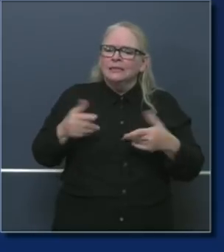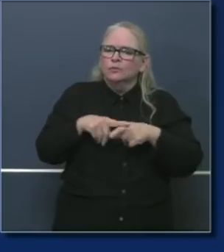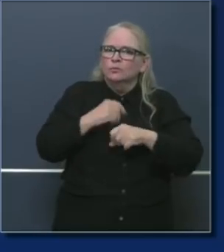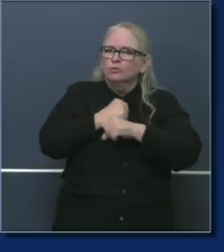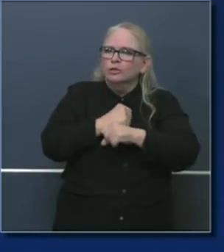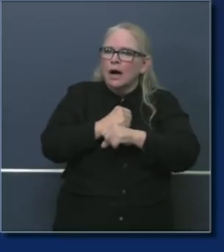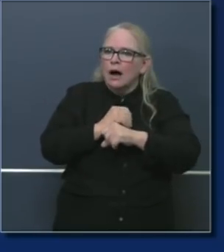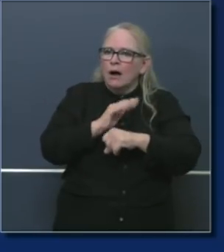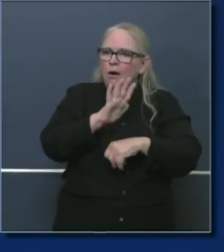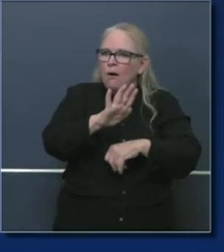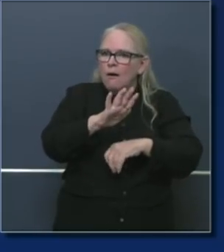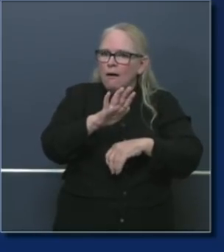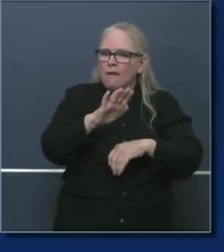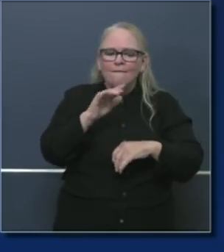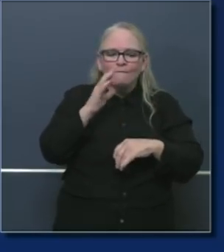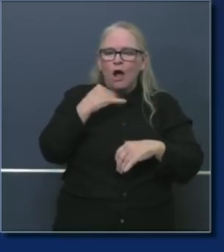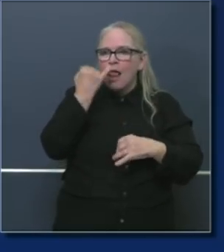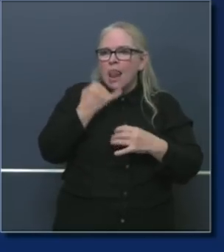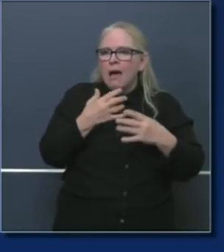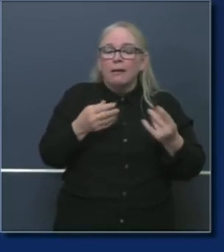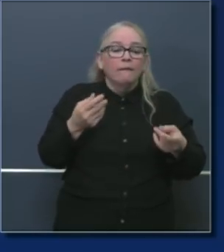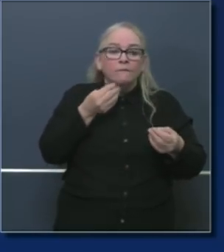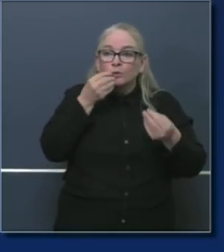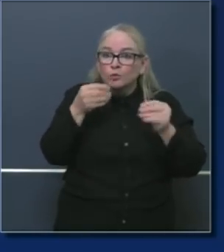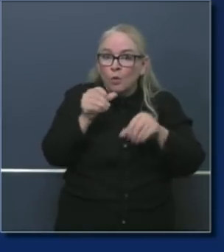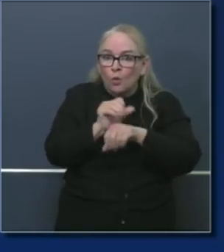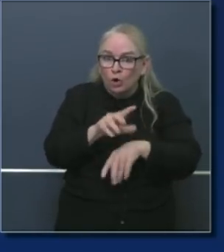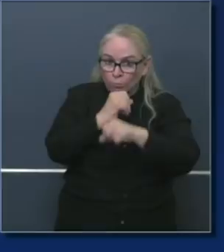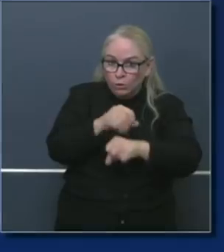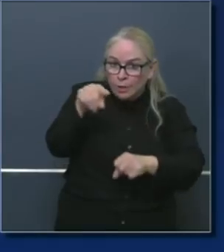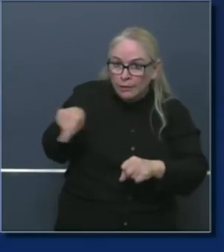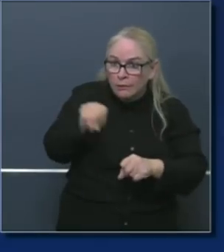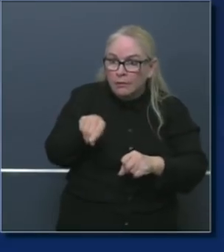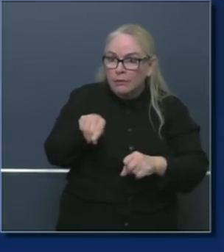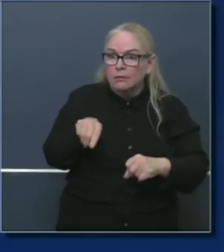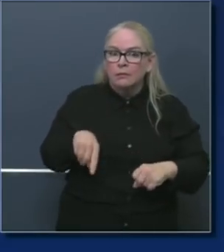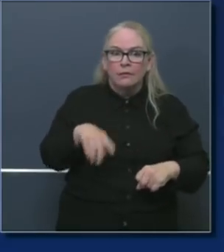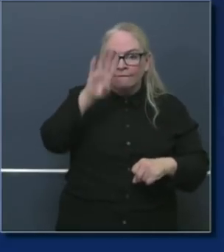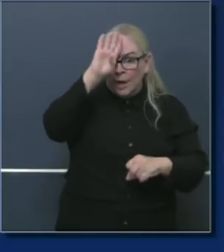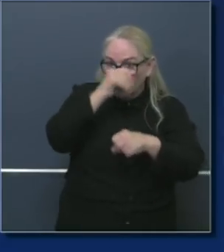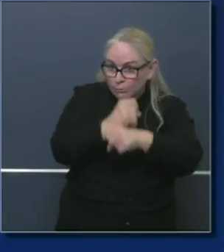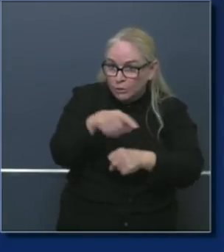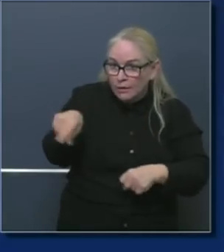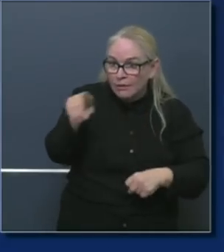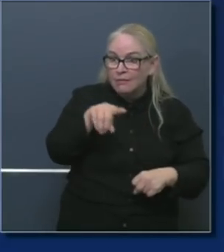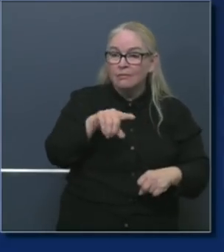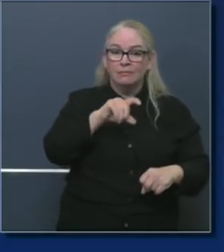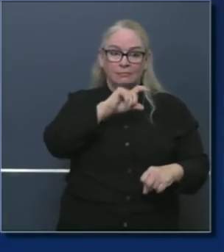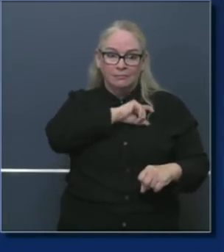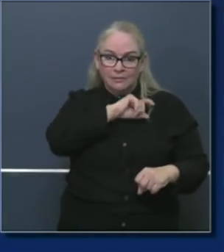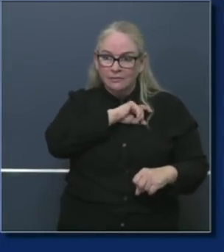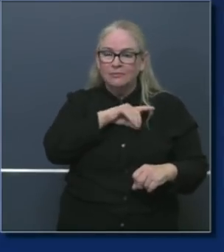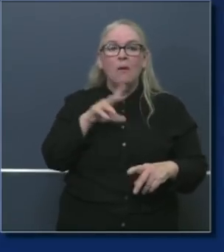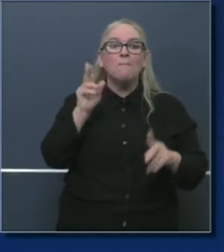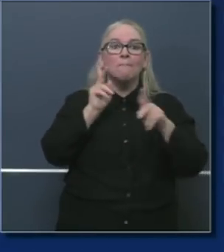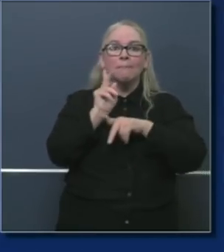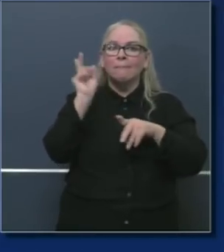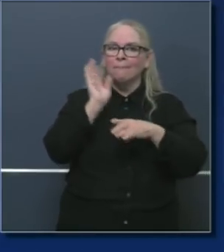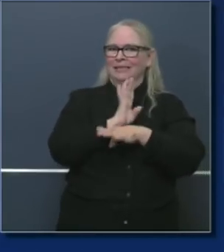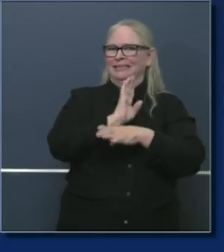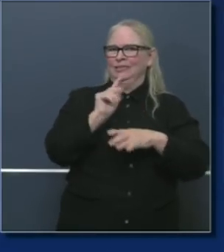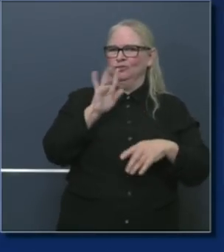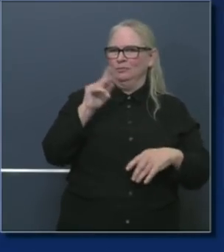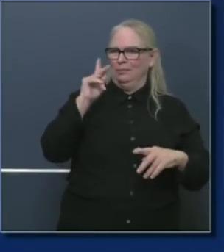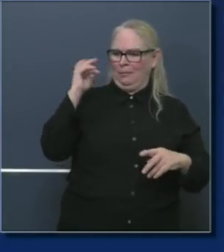workers, with protective gear, and that they're able to support those same workers when they're sick or exposed to